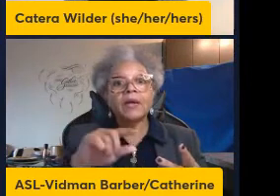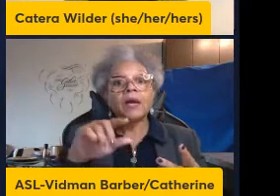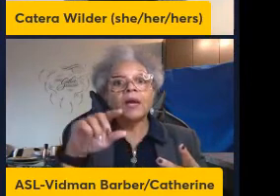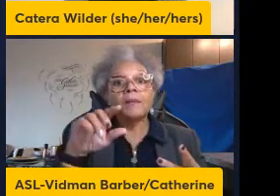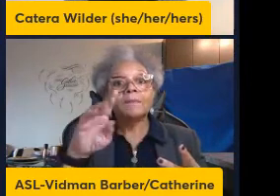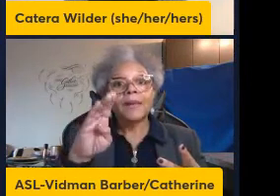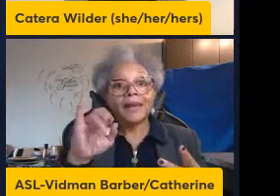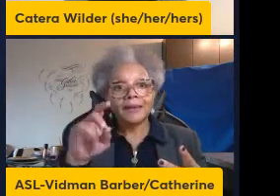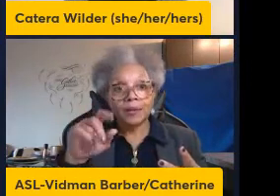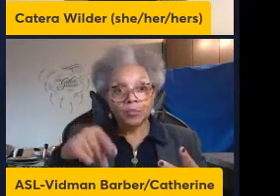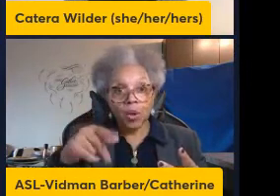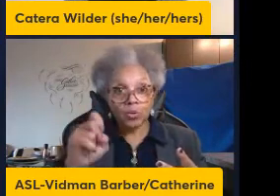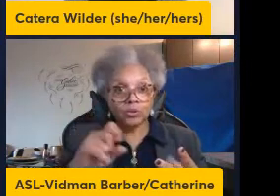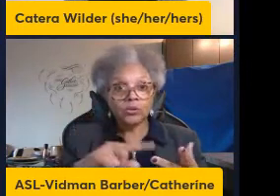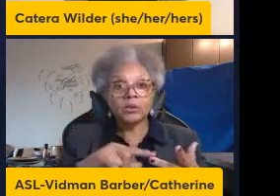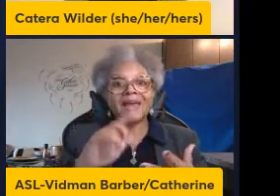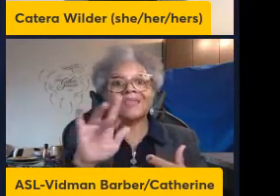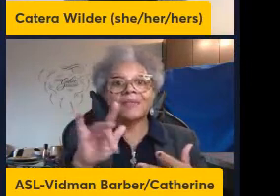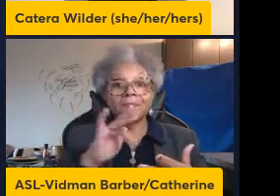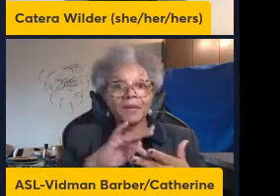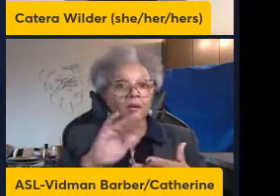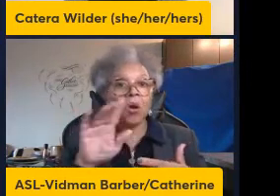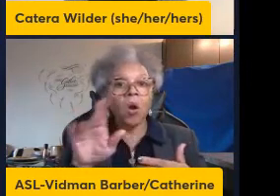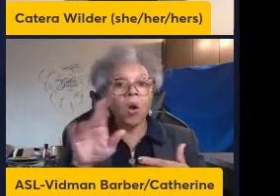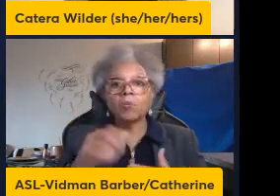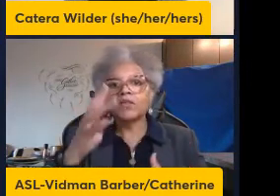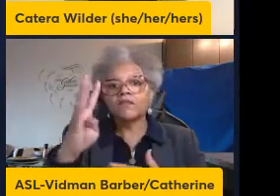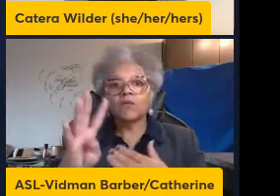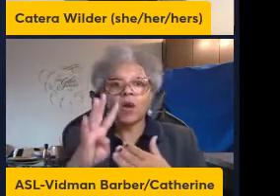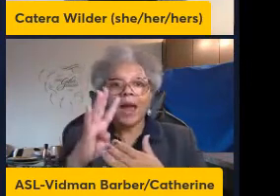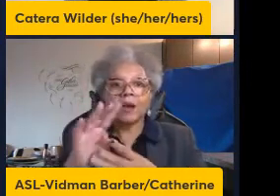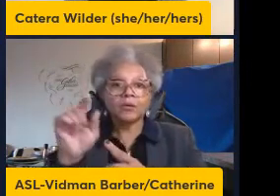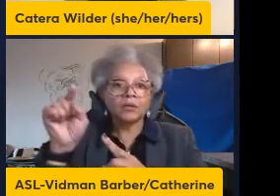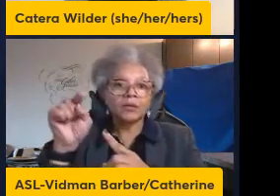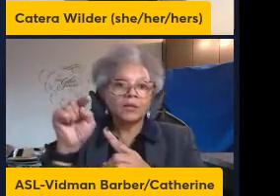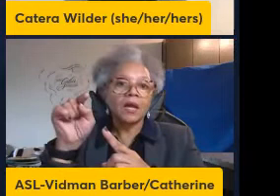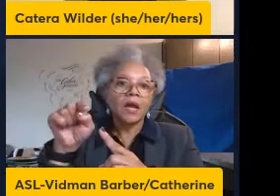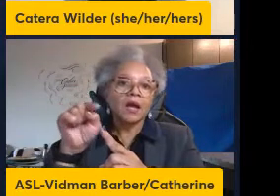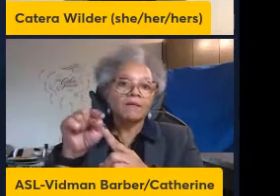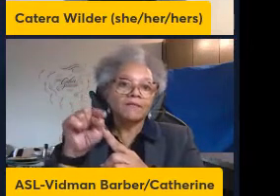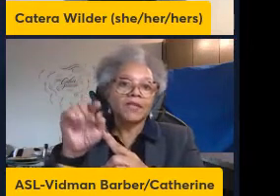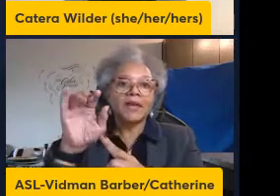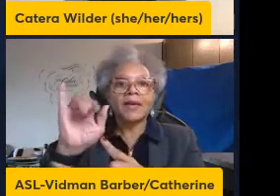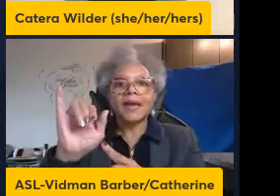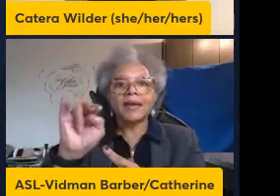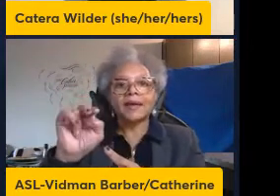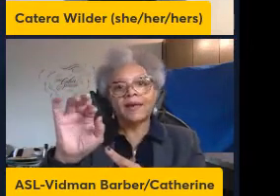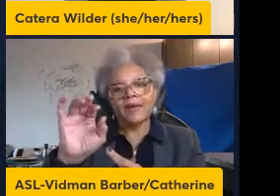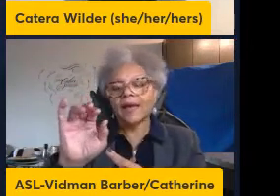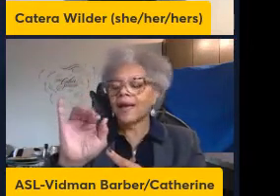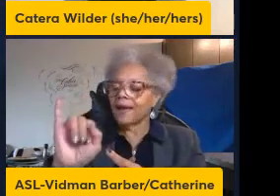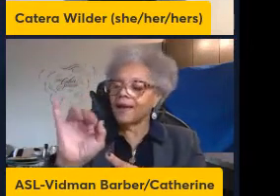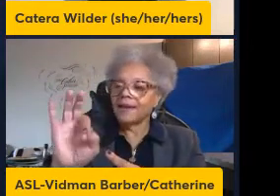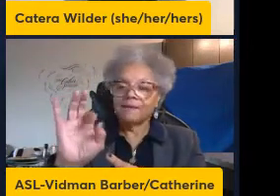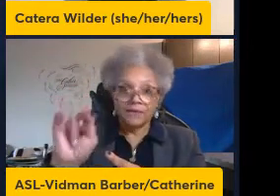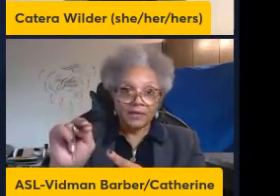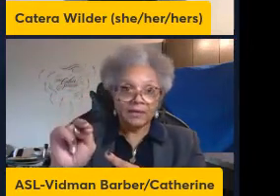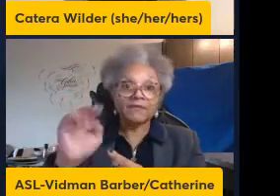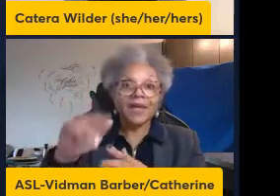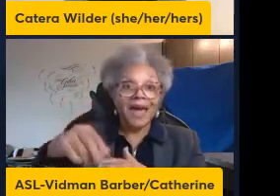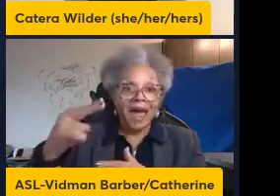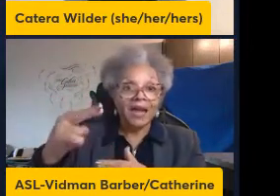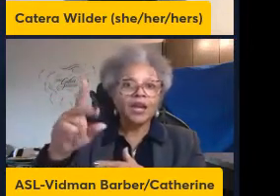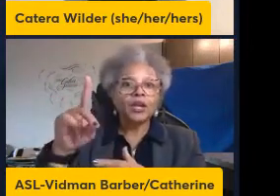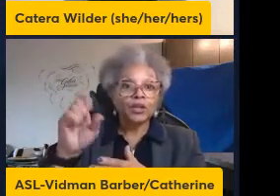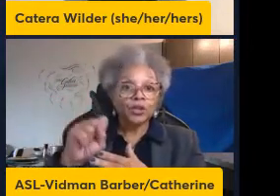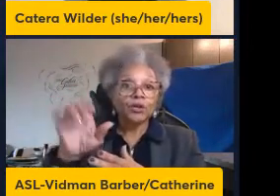cluster kind of in this middle. But the 4 hour time point of interferon beta, the higher dose and duration, kind of